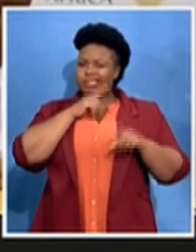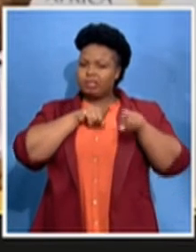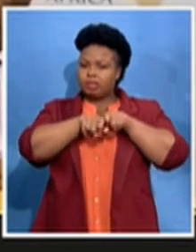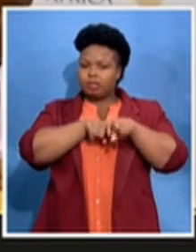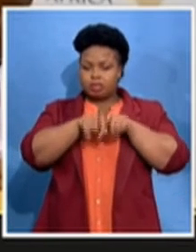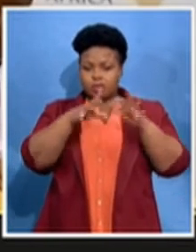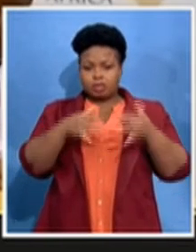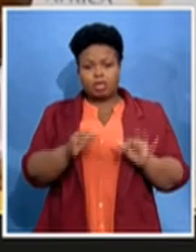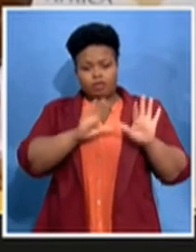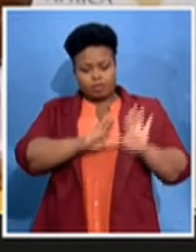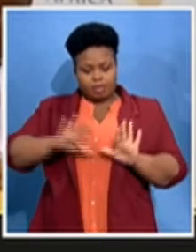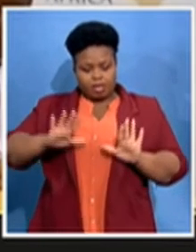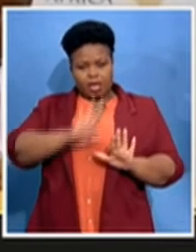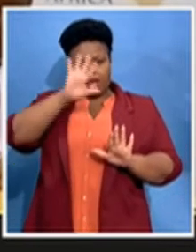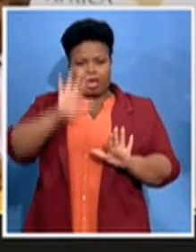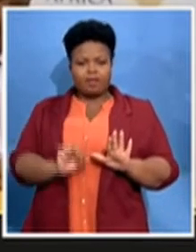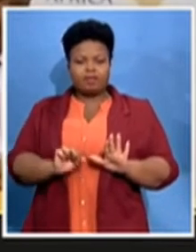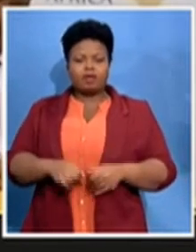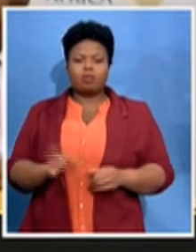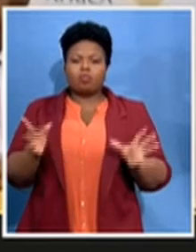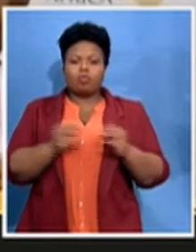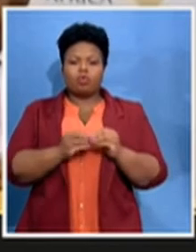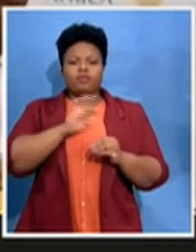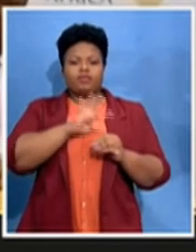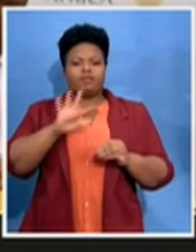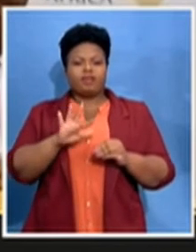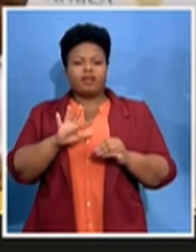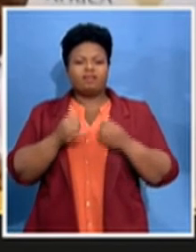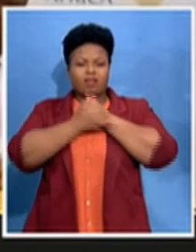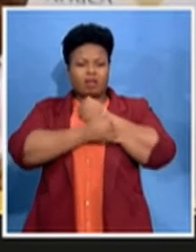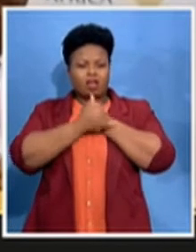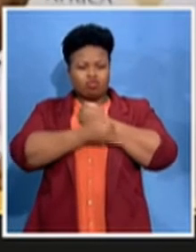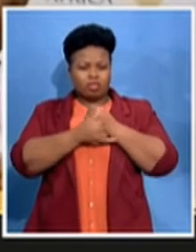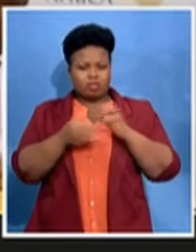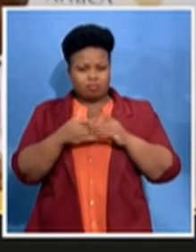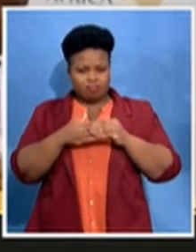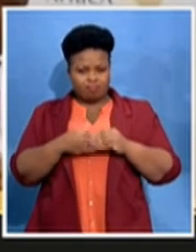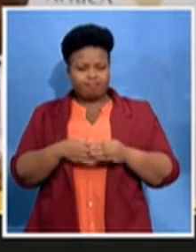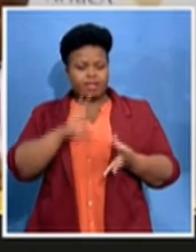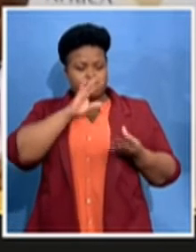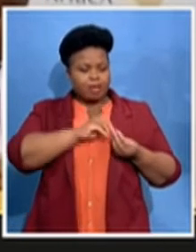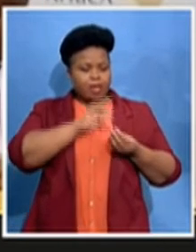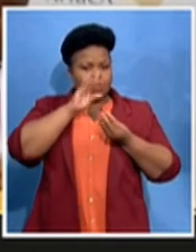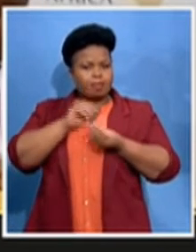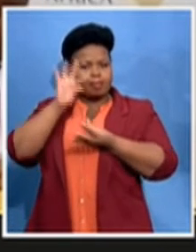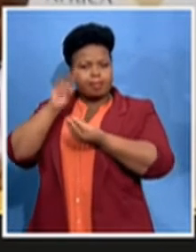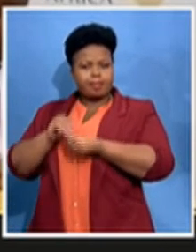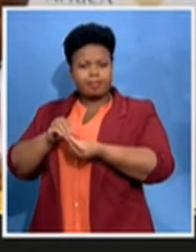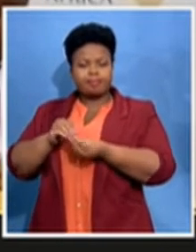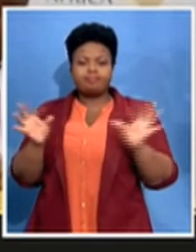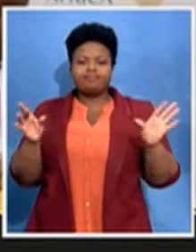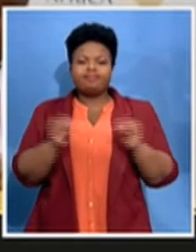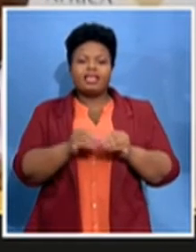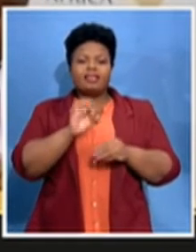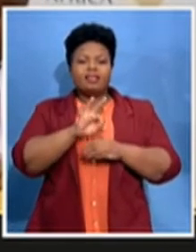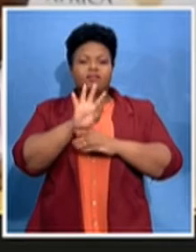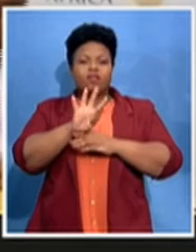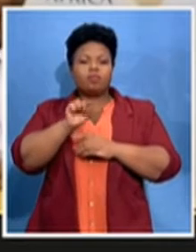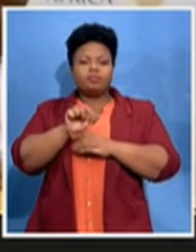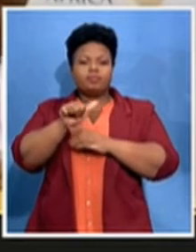member states have now conducted a cumulative number of 34.6 million COVID tests, and